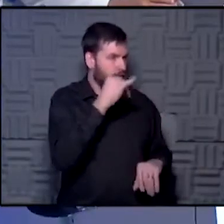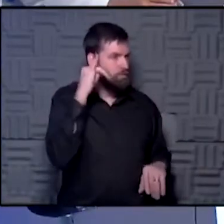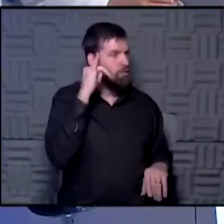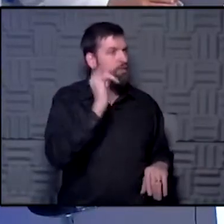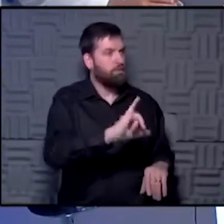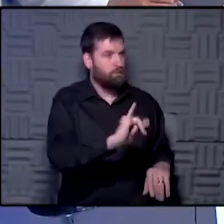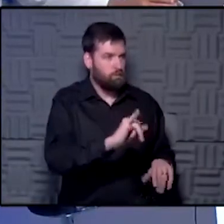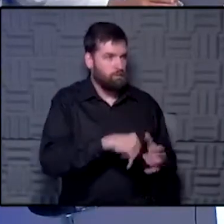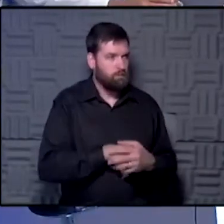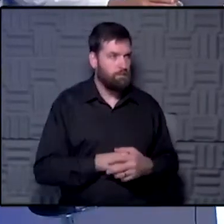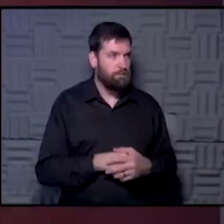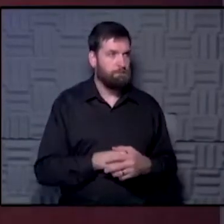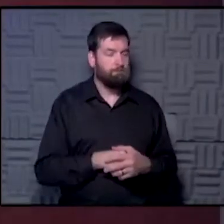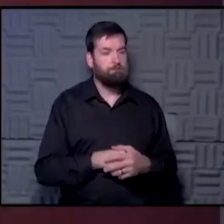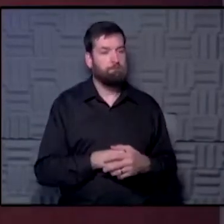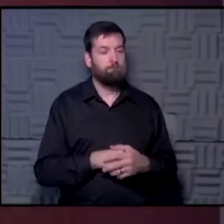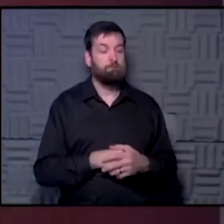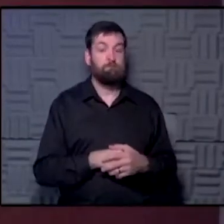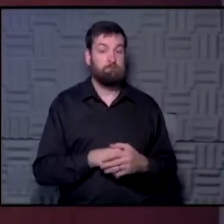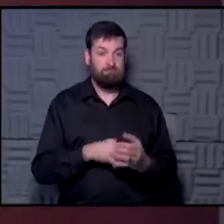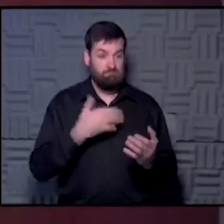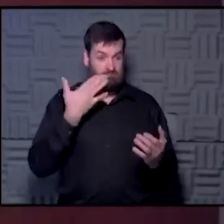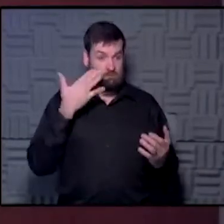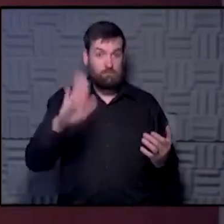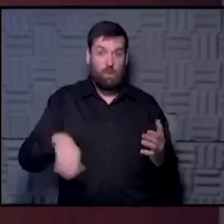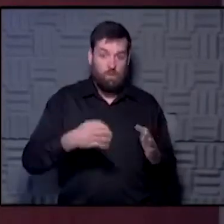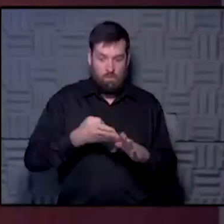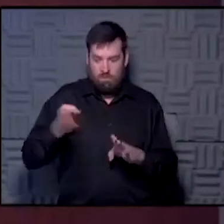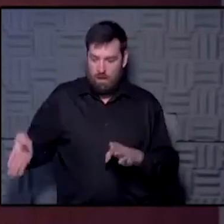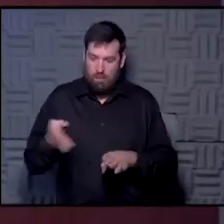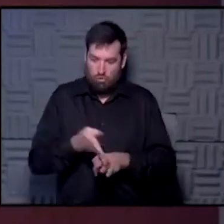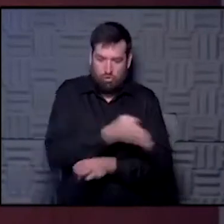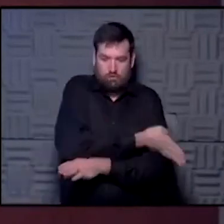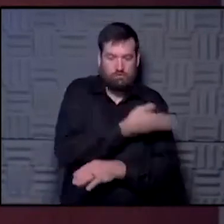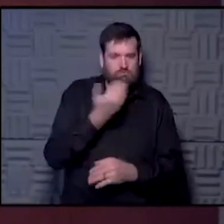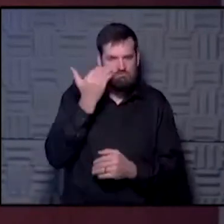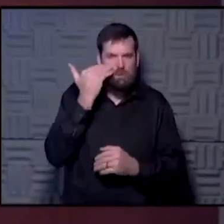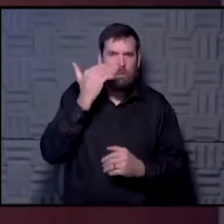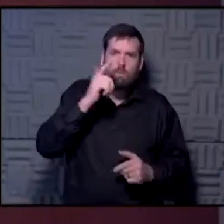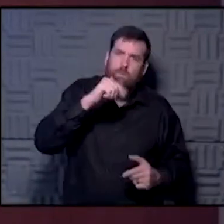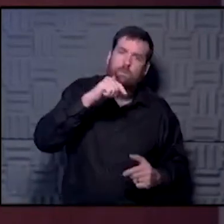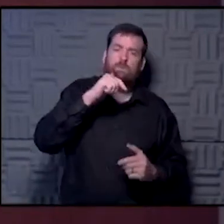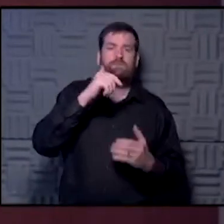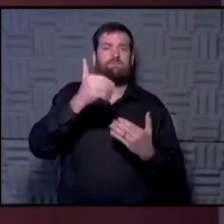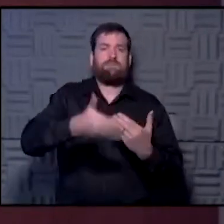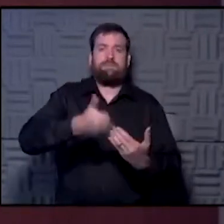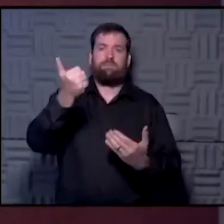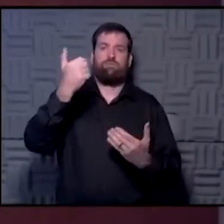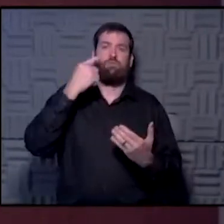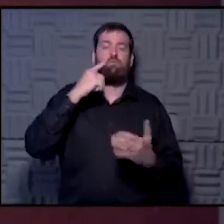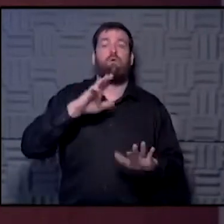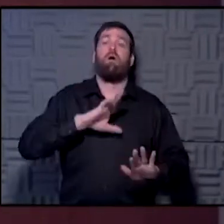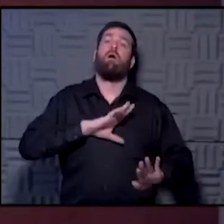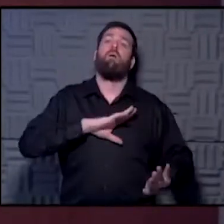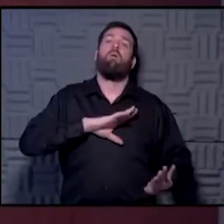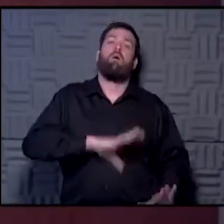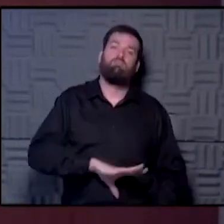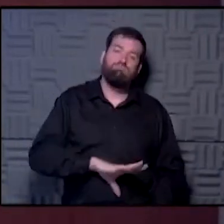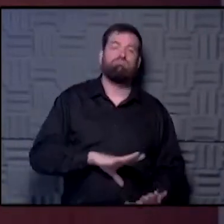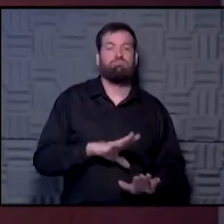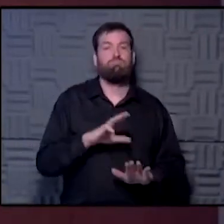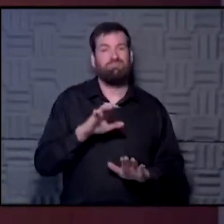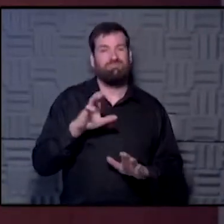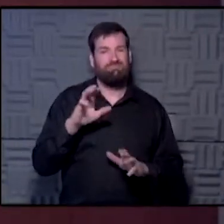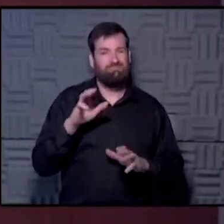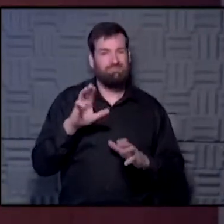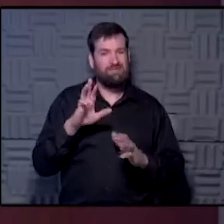well that this is, you know your neighbors, you become real, I mean, you're familiar with them, so it's easier for you to let your guard down. So I think that also poses a